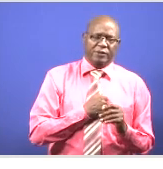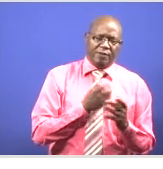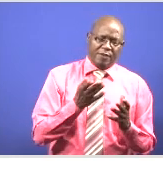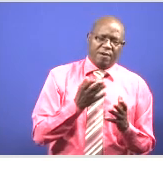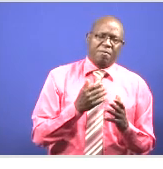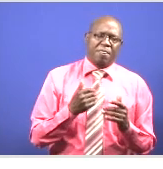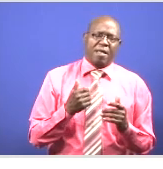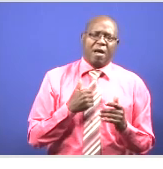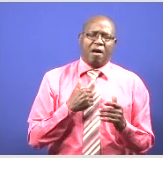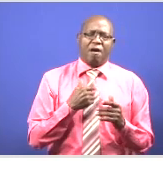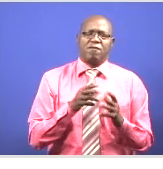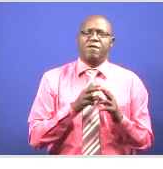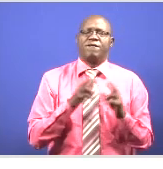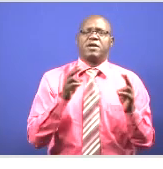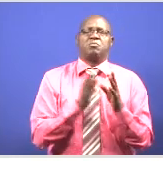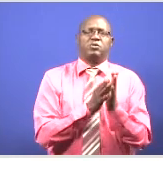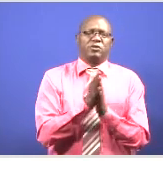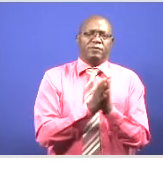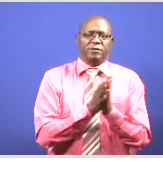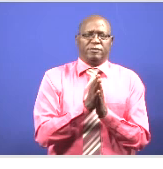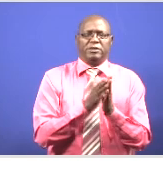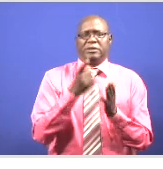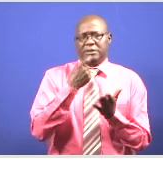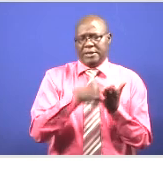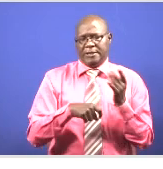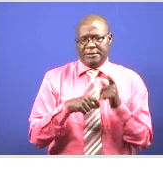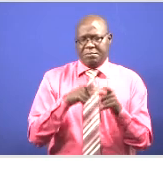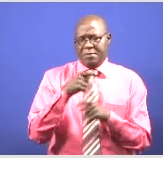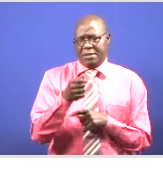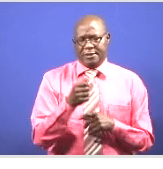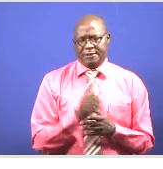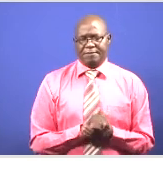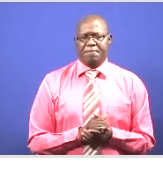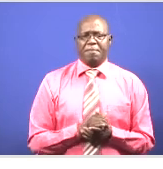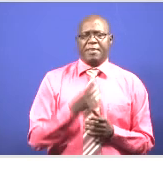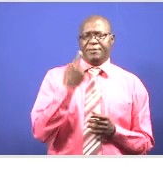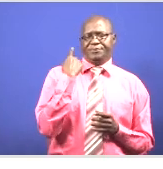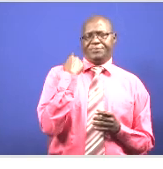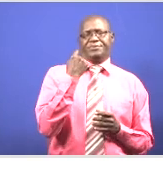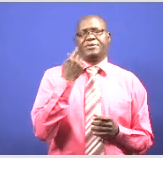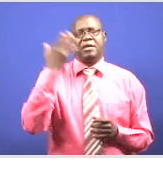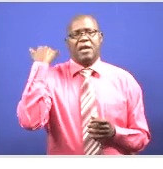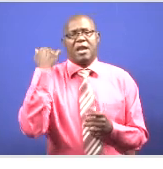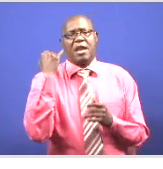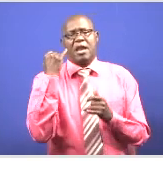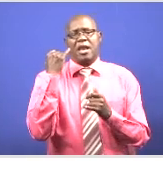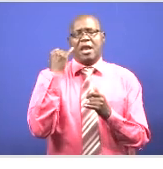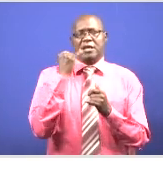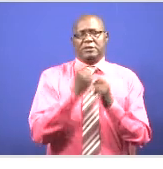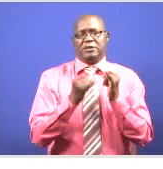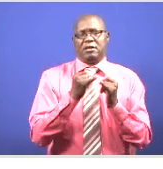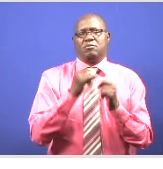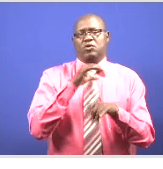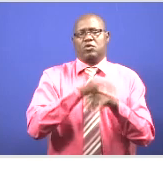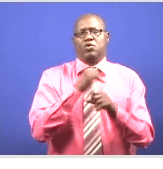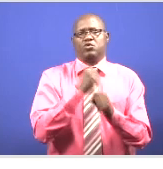is quite motivated on tax payment. Recently, last year, I got a job offer with